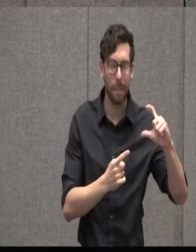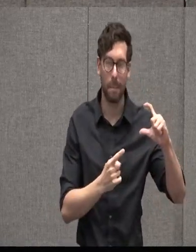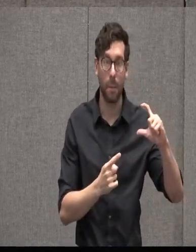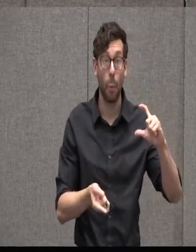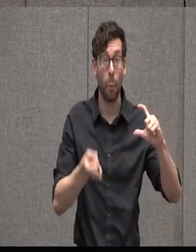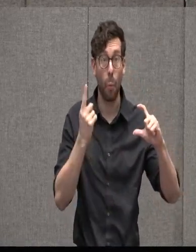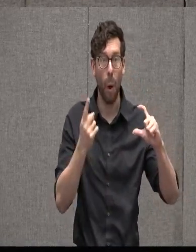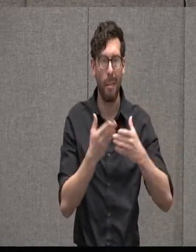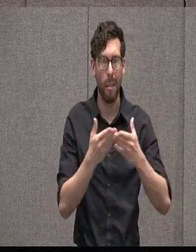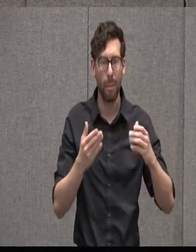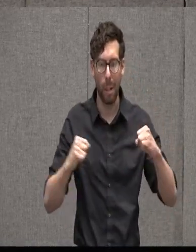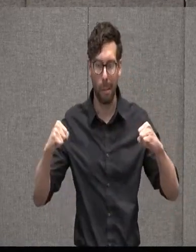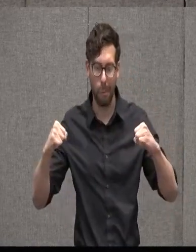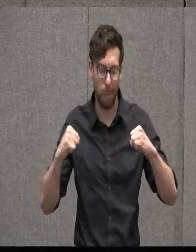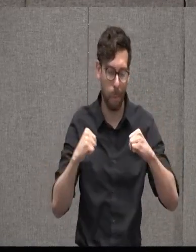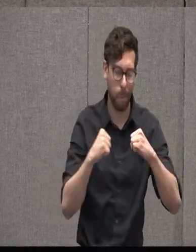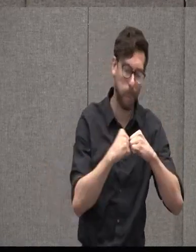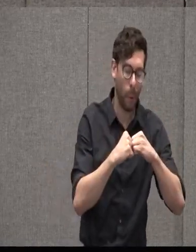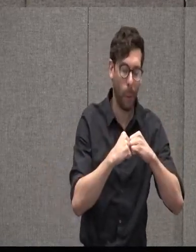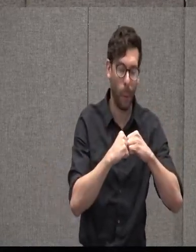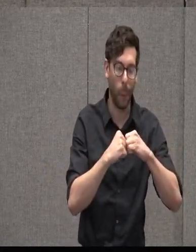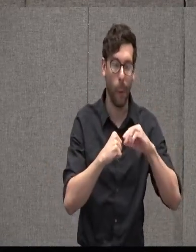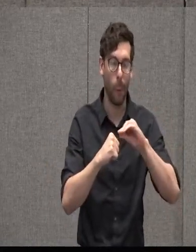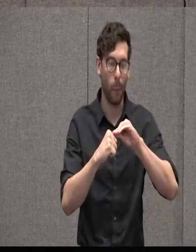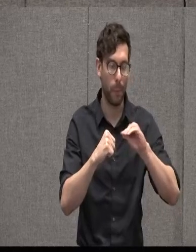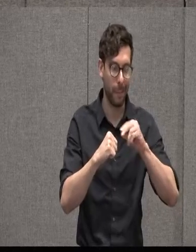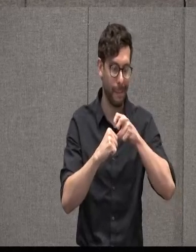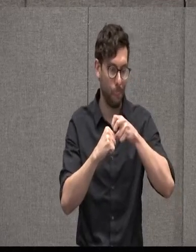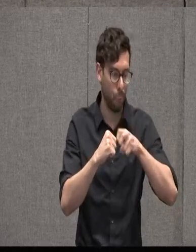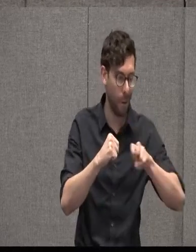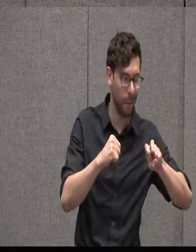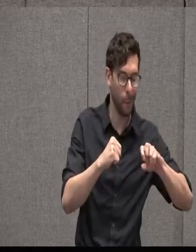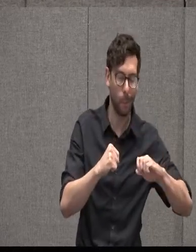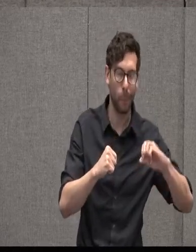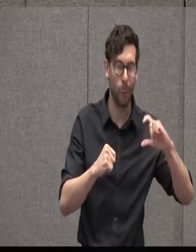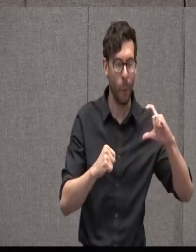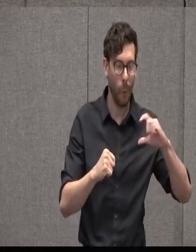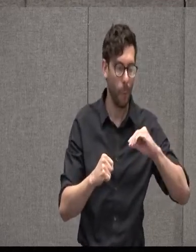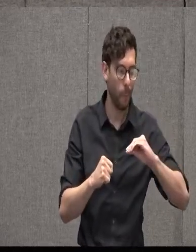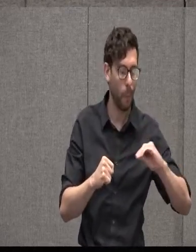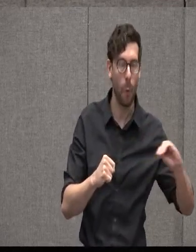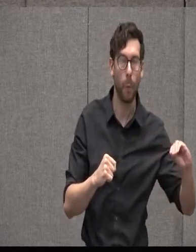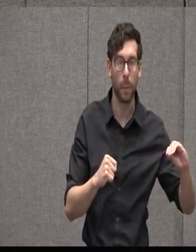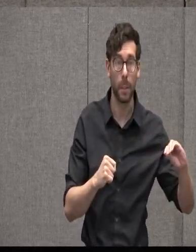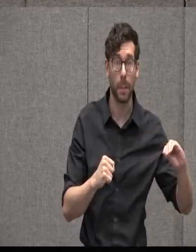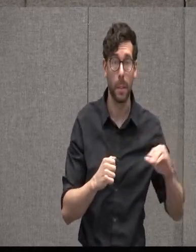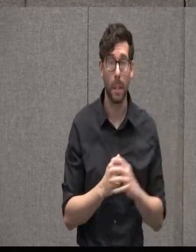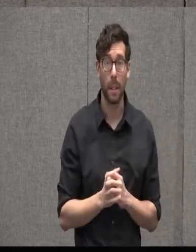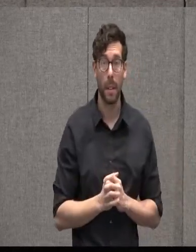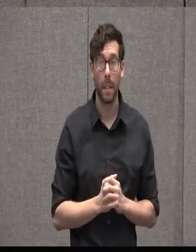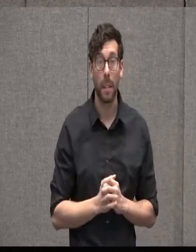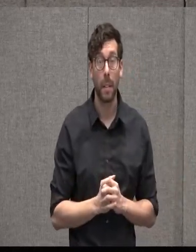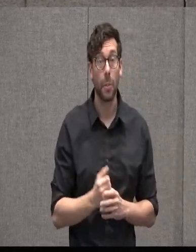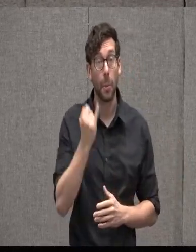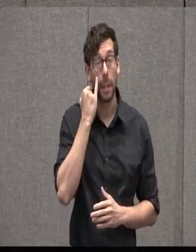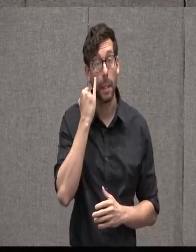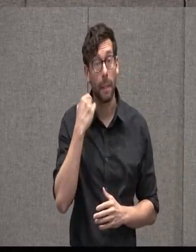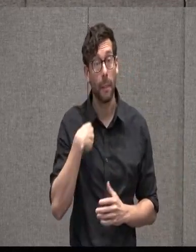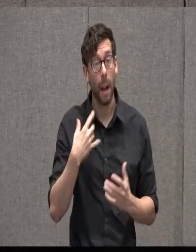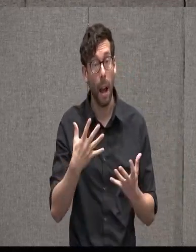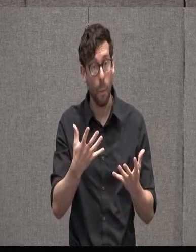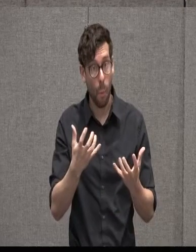one object hits another and we can see the energy being transferred. And the type of energy with collisions is